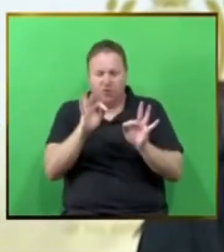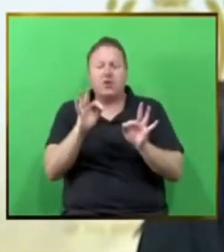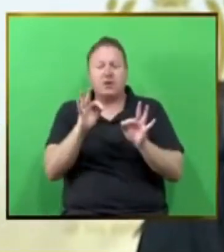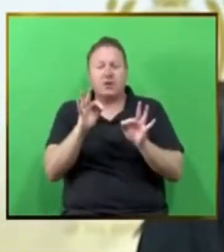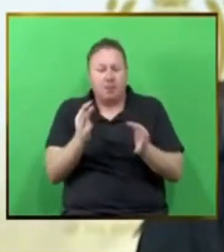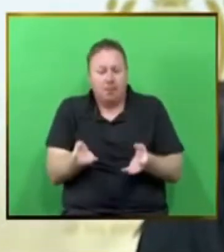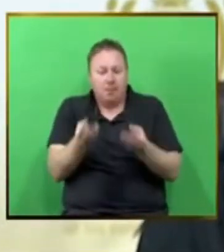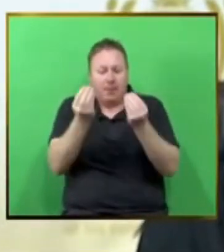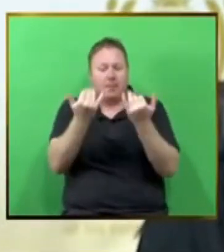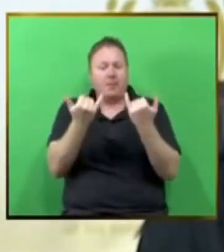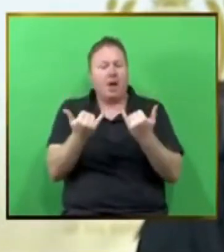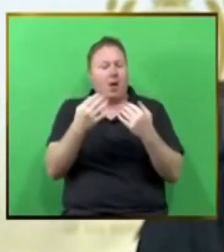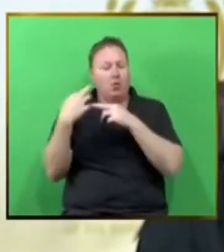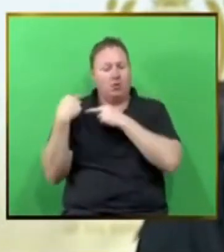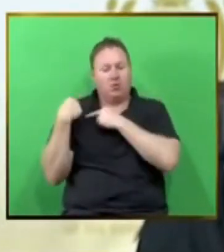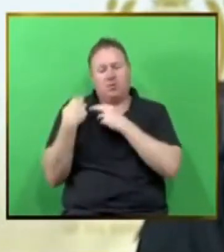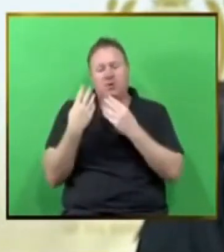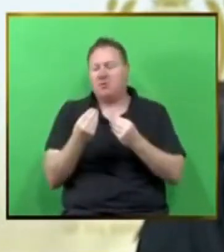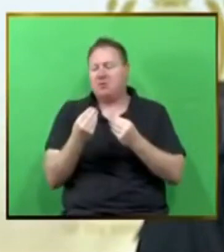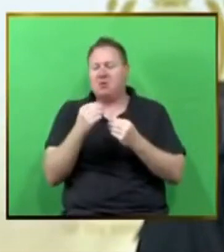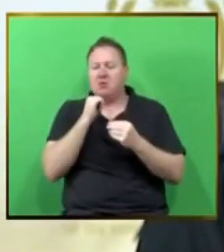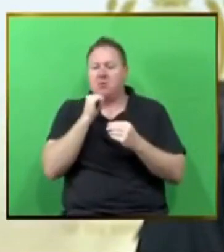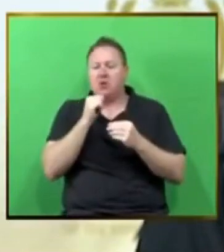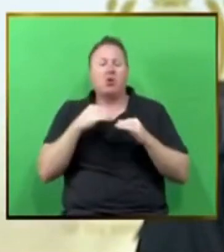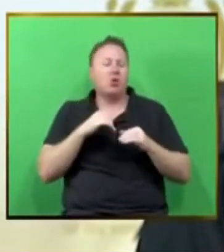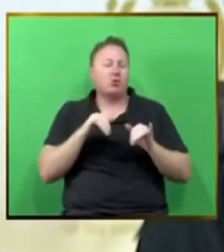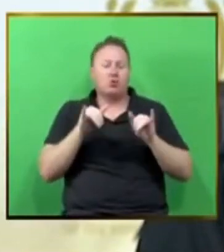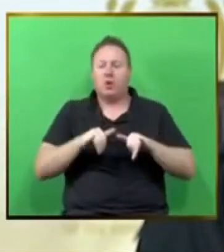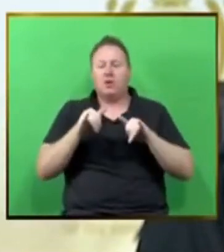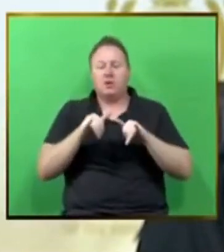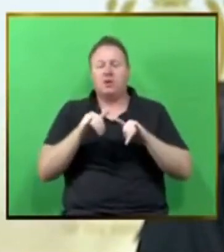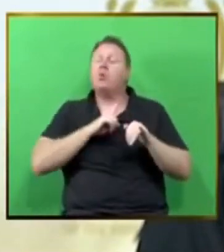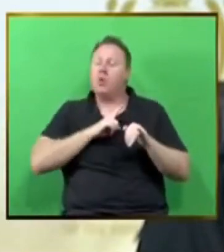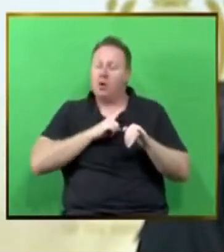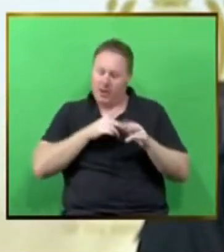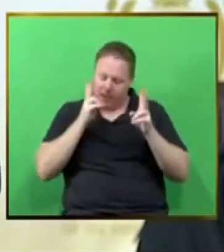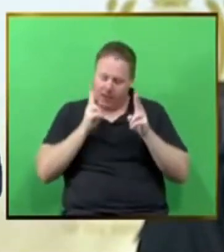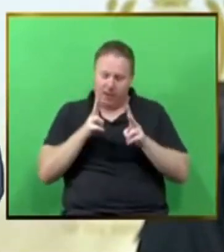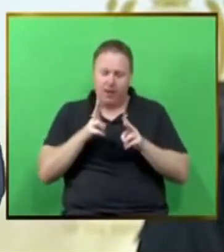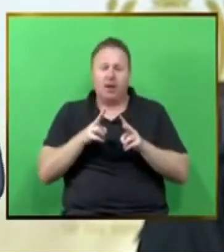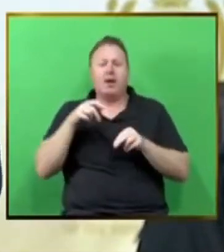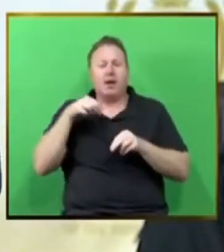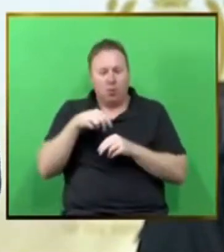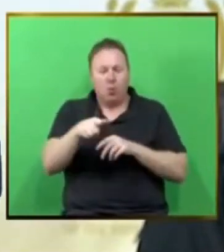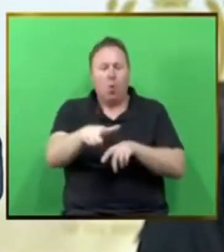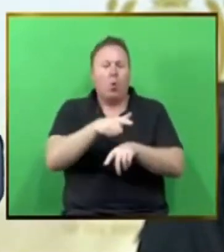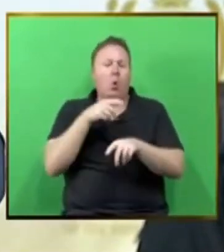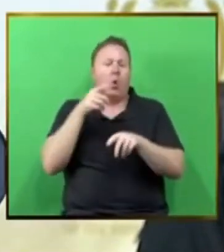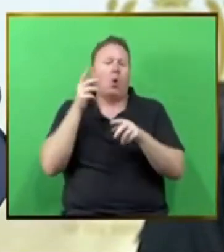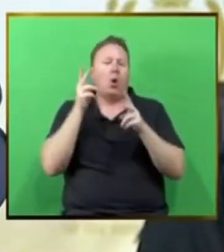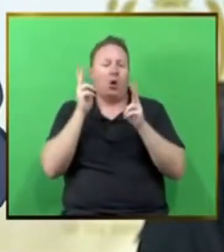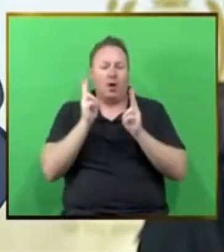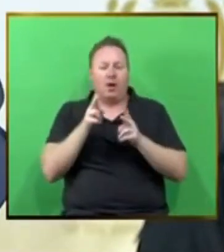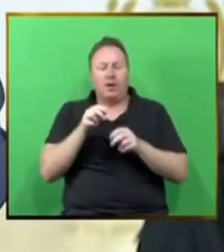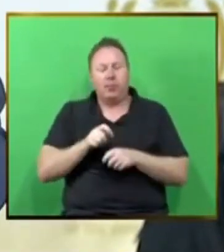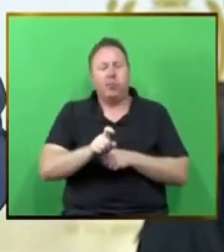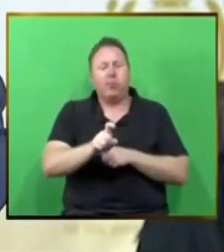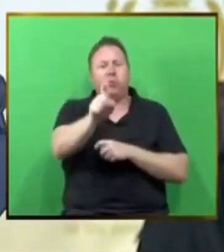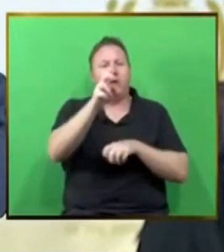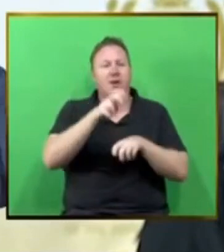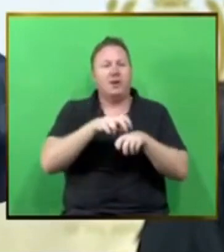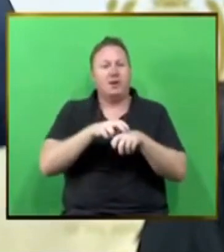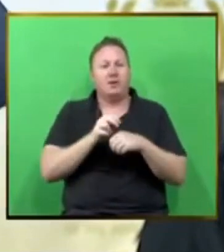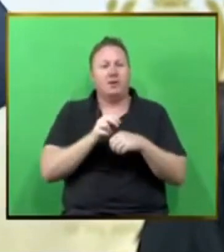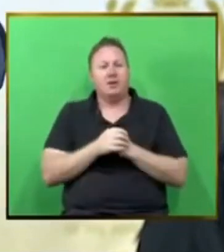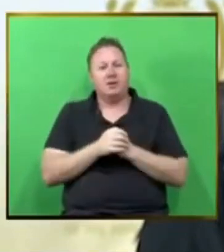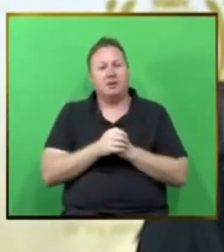responsibility. I dare not linger, for my long walk is not ended. In the